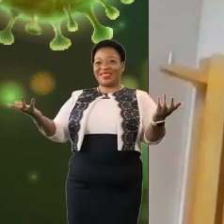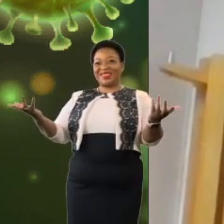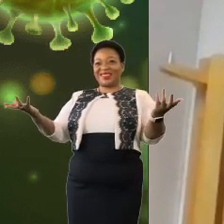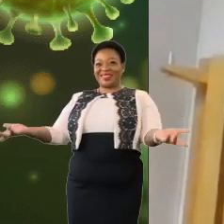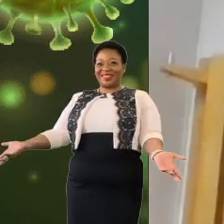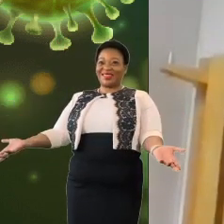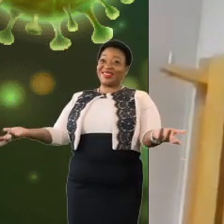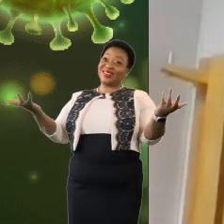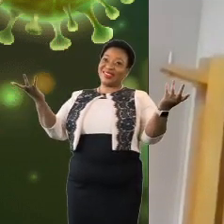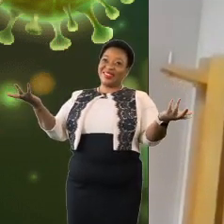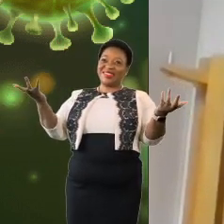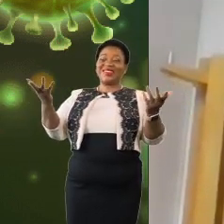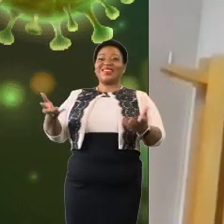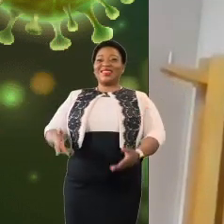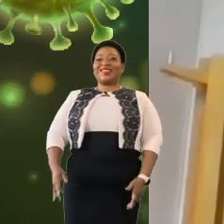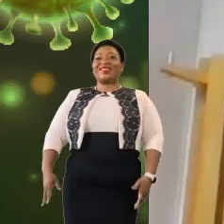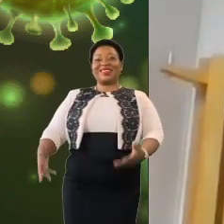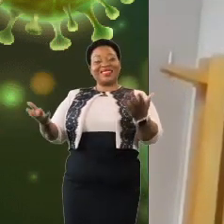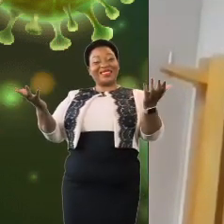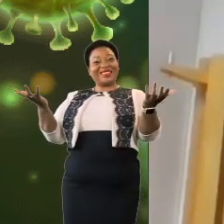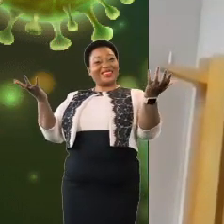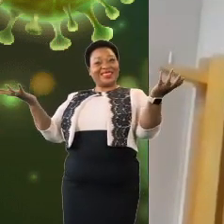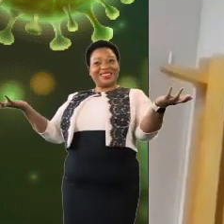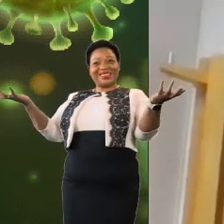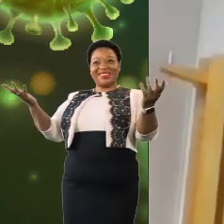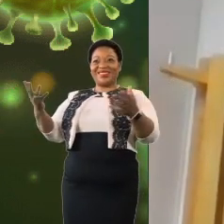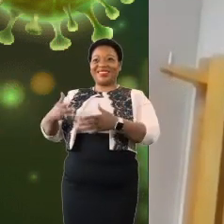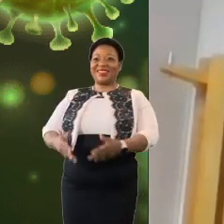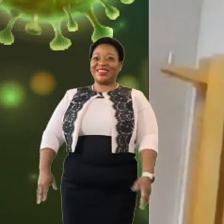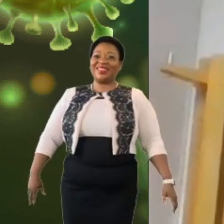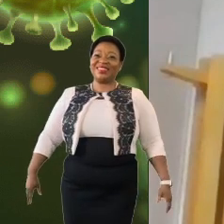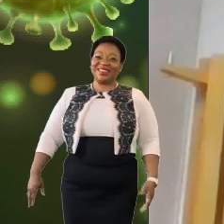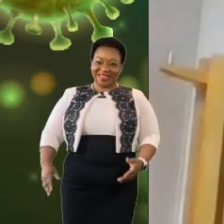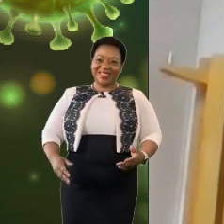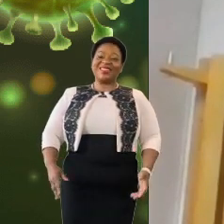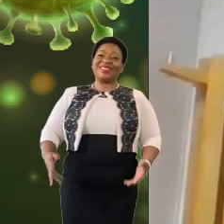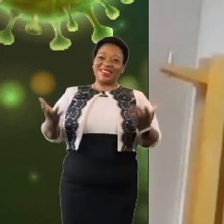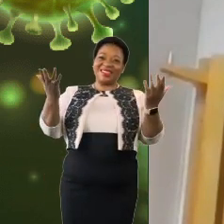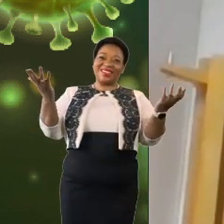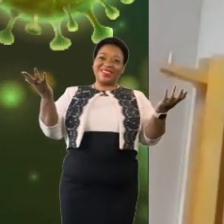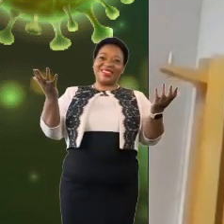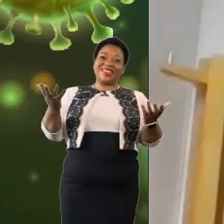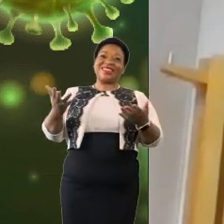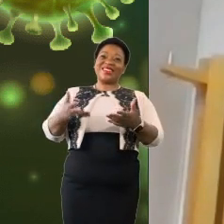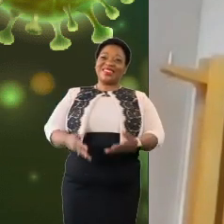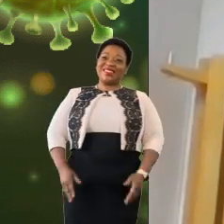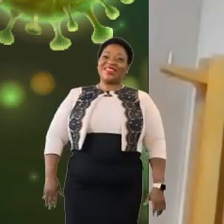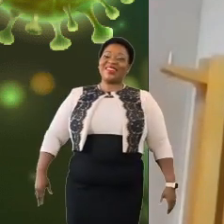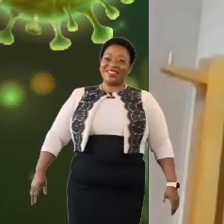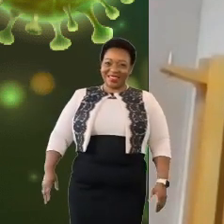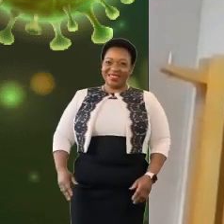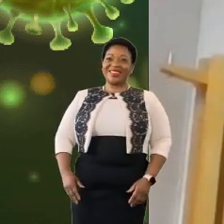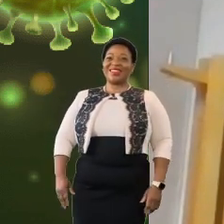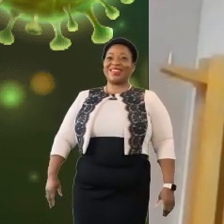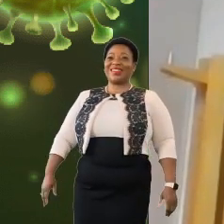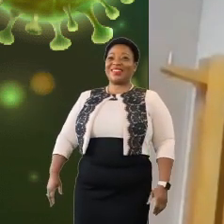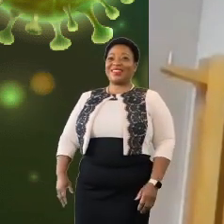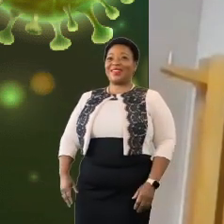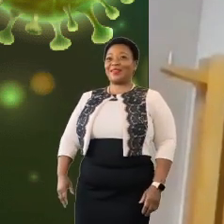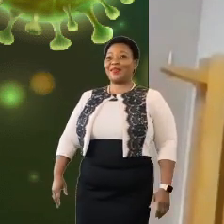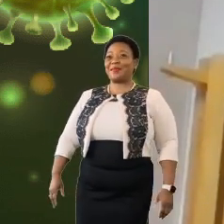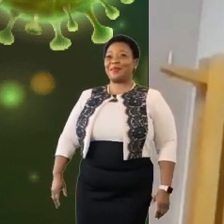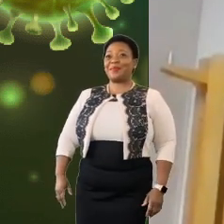a flood of inquiries that are coming through and people that are needing assistance that we link them to these funds, which we are greatly